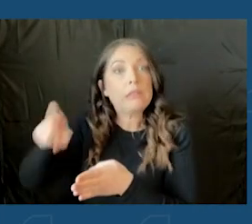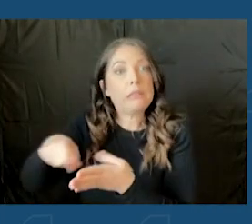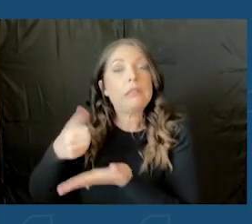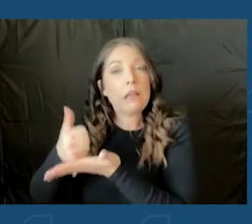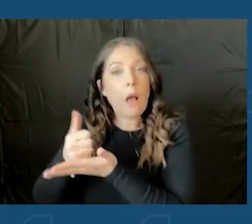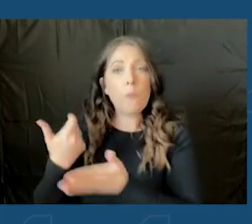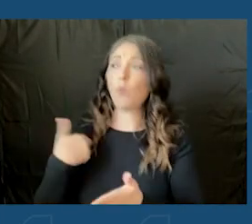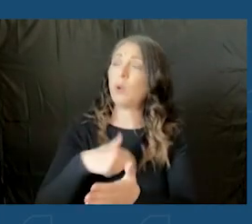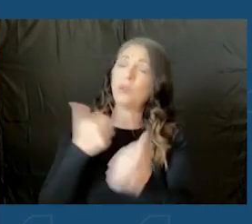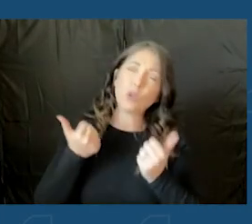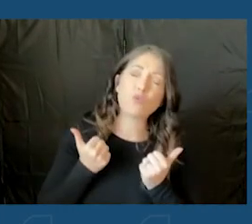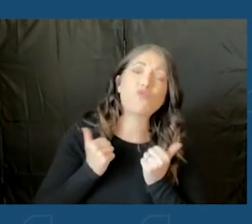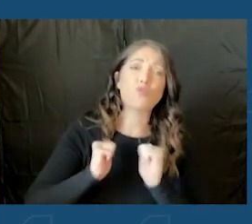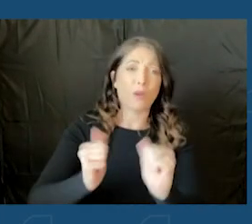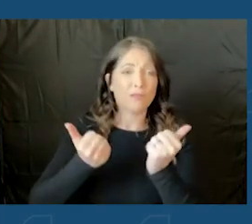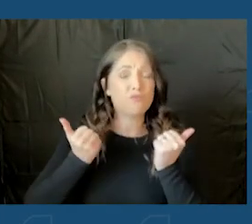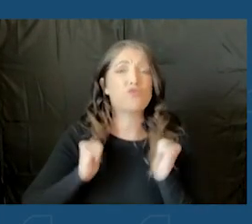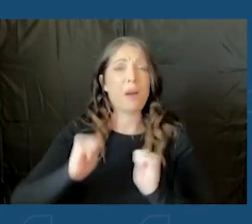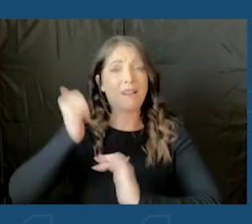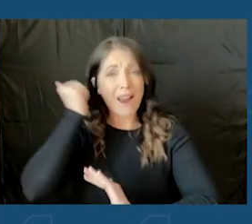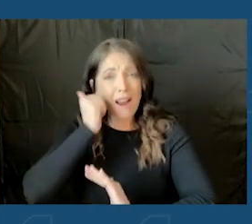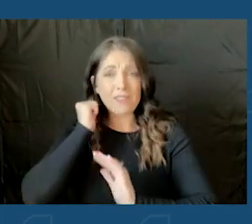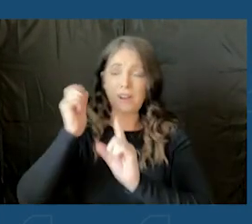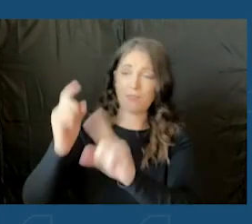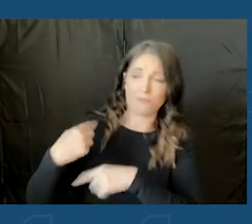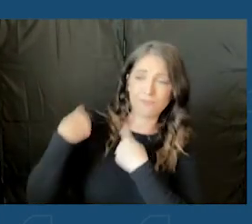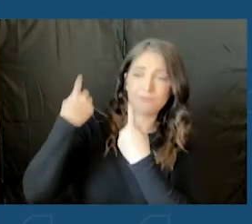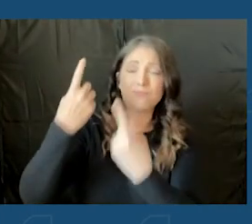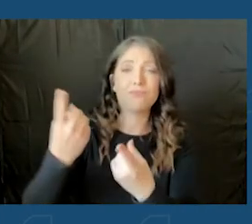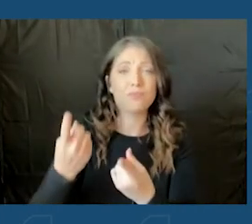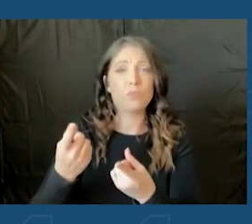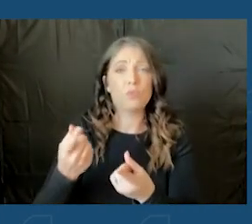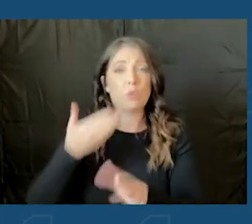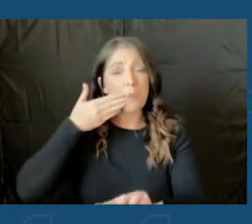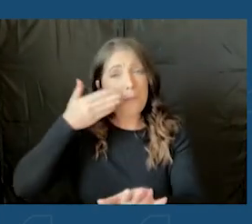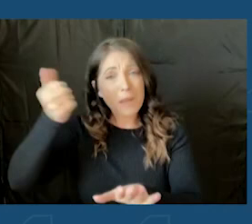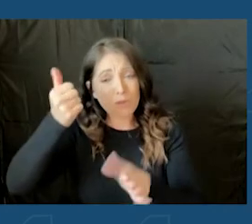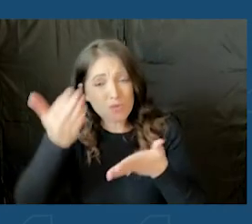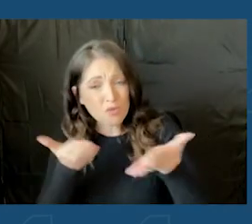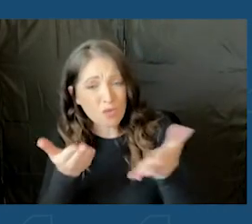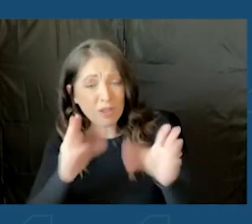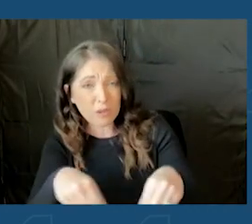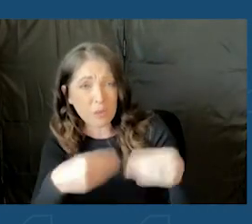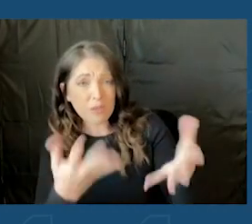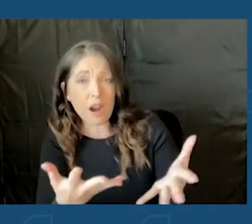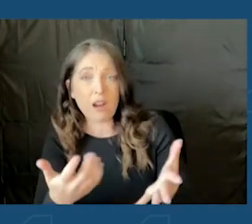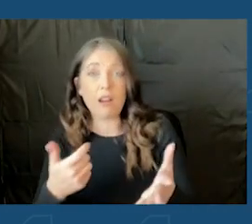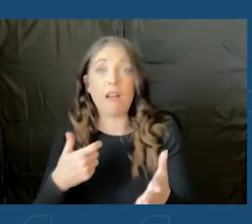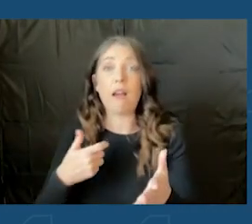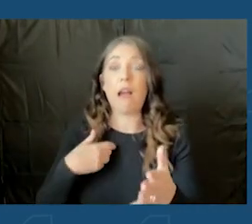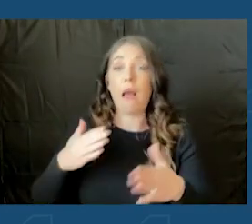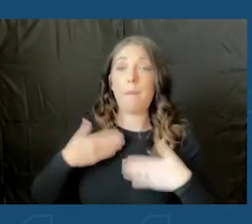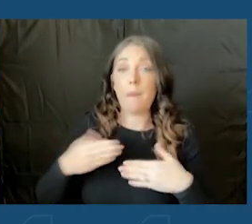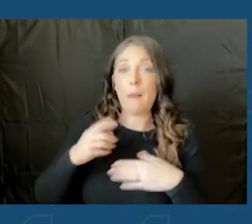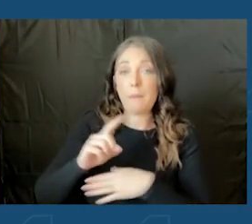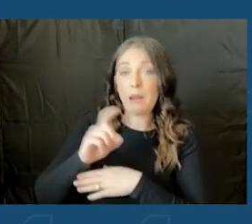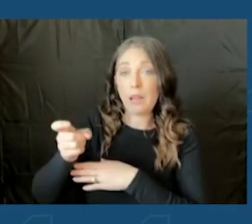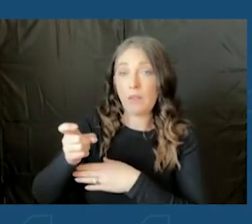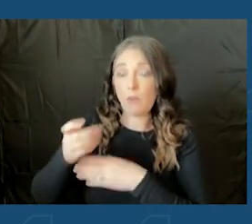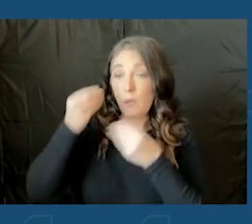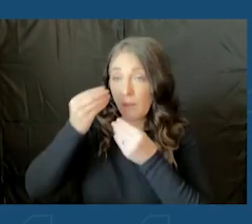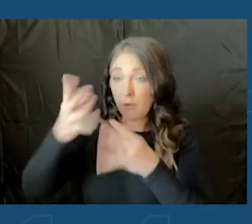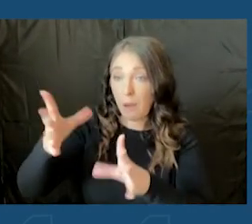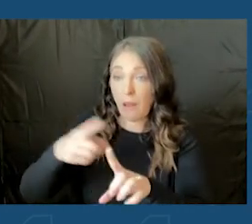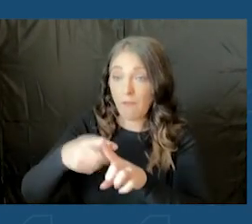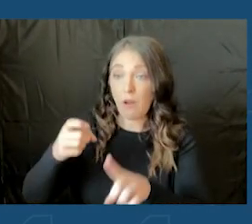hard every single day since that time to better the services, and I'll be happy to get you information from Roberta Reardon, but